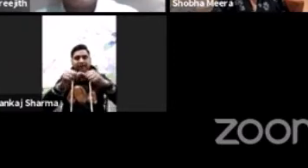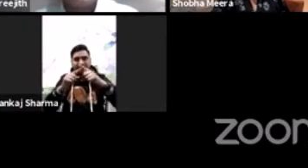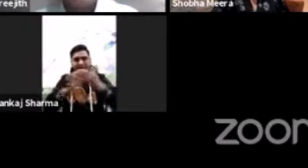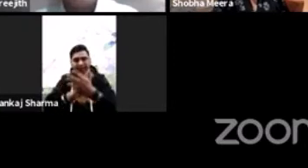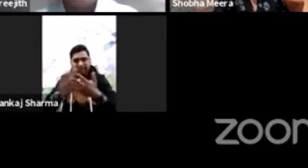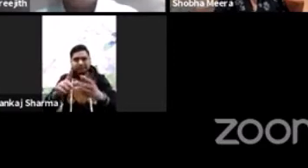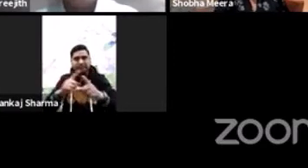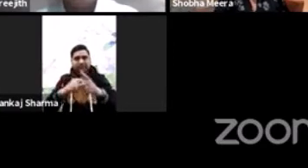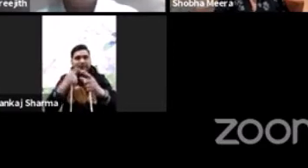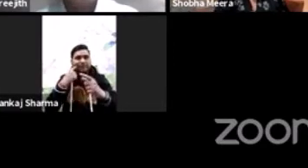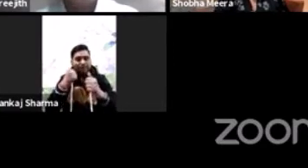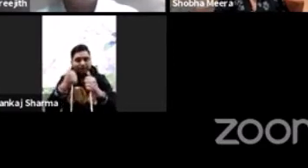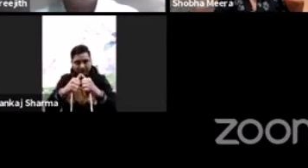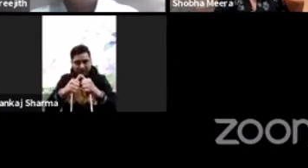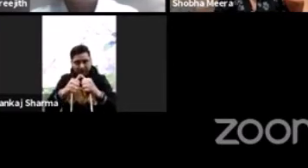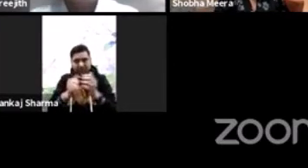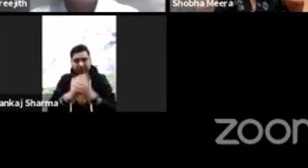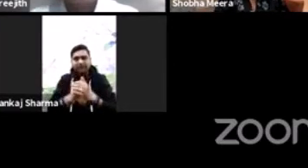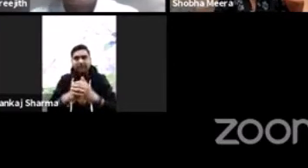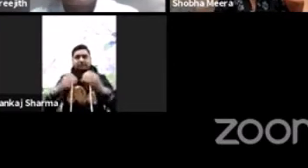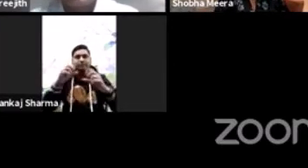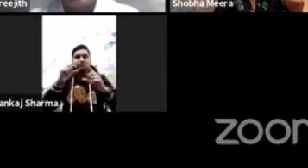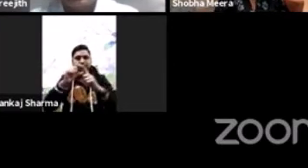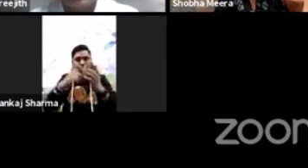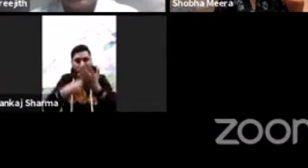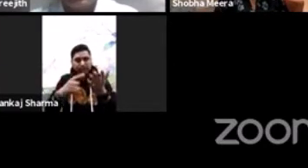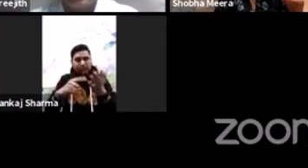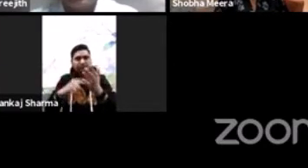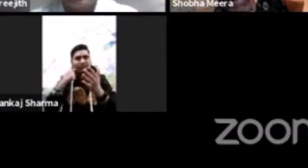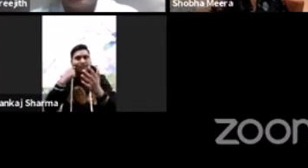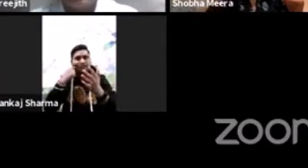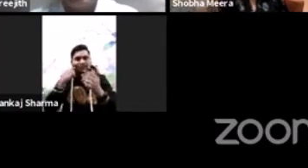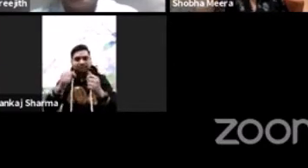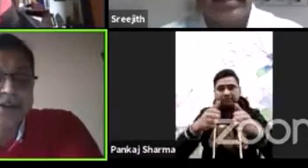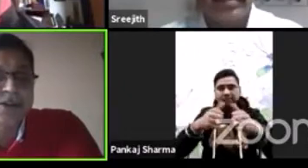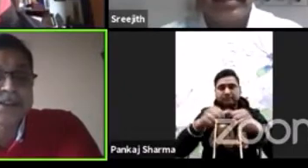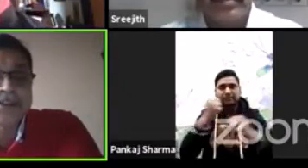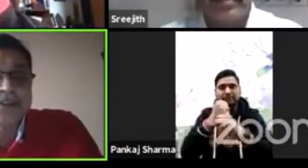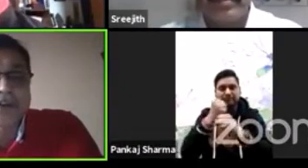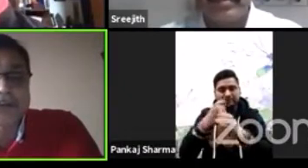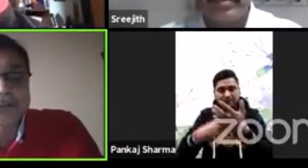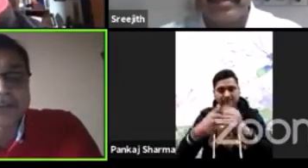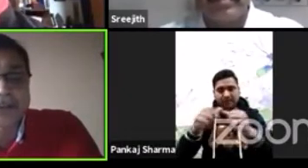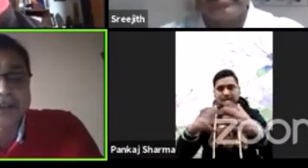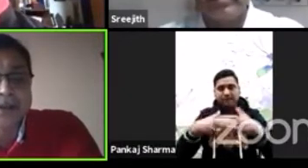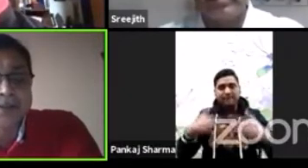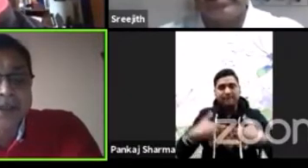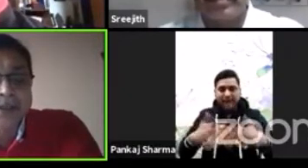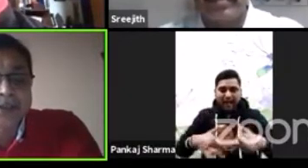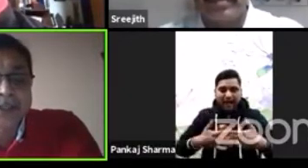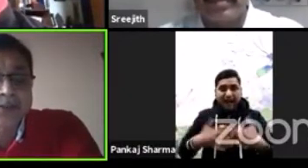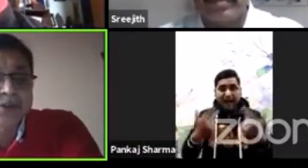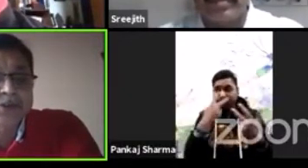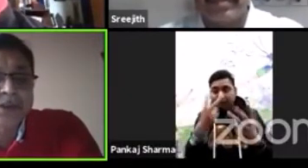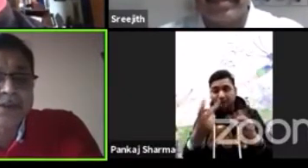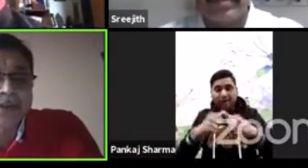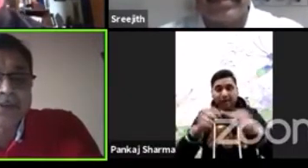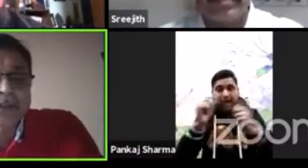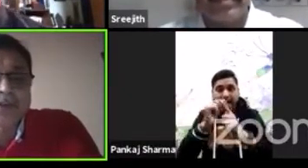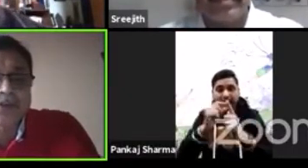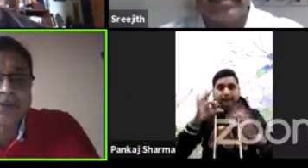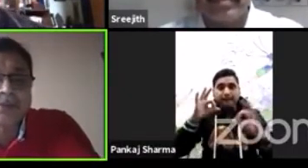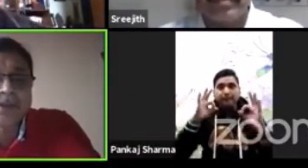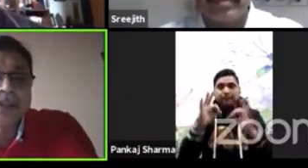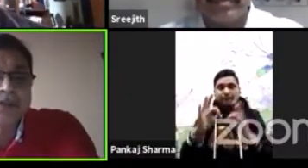We at Capgemini, I'm personally very, very proud and very thrilled to be part of this launch. You know, this goes very well